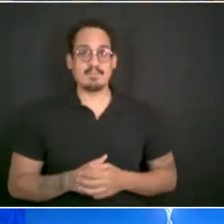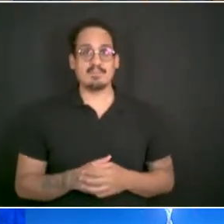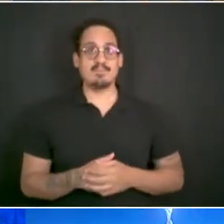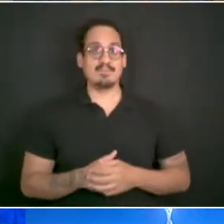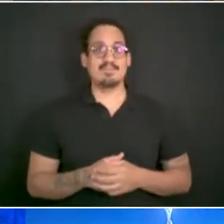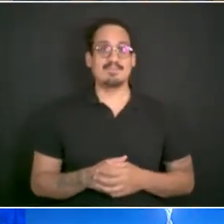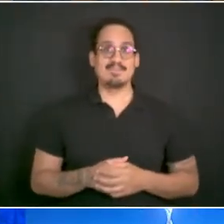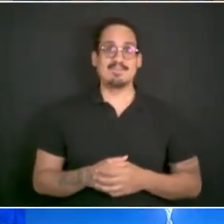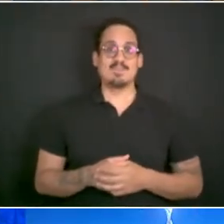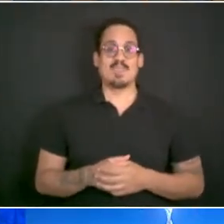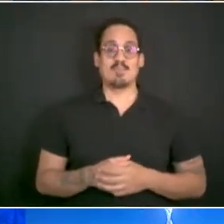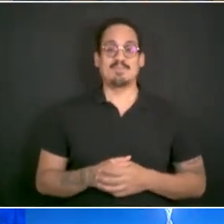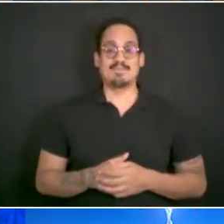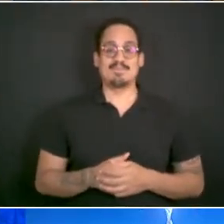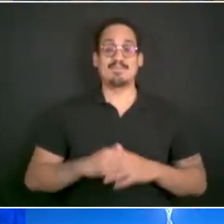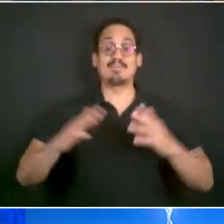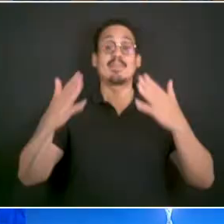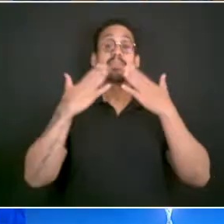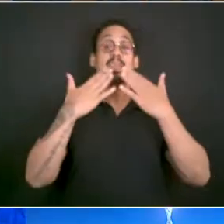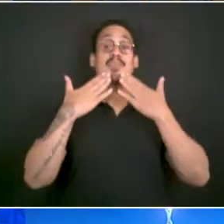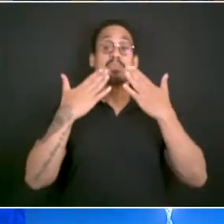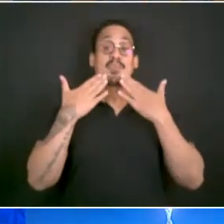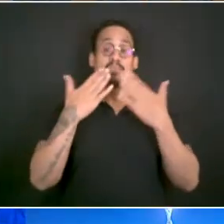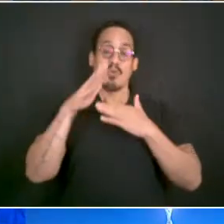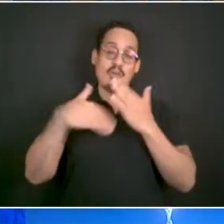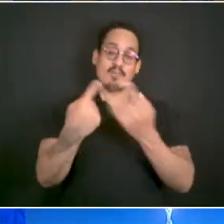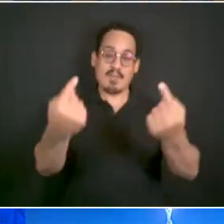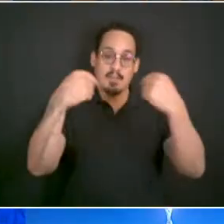Okay. Thank you all for coming.